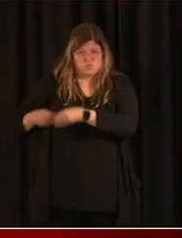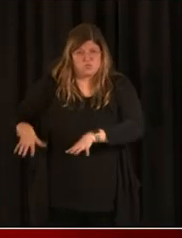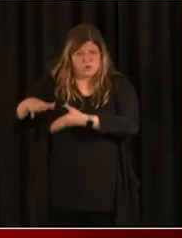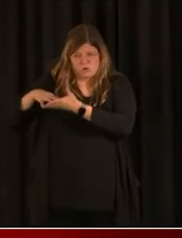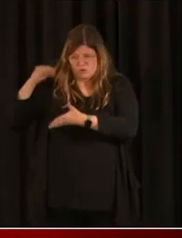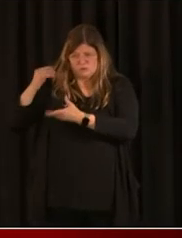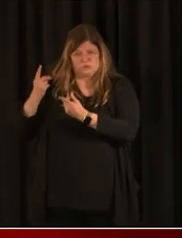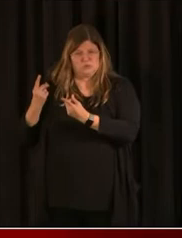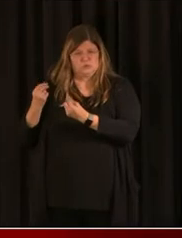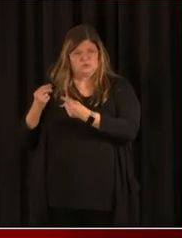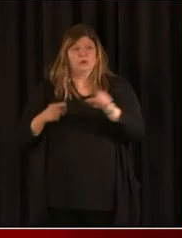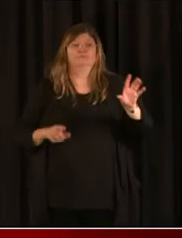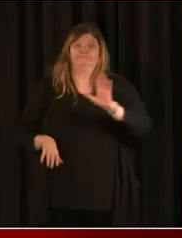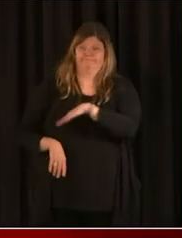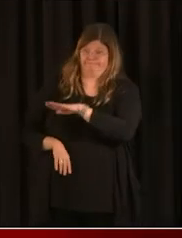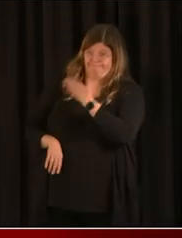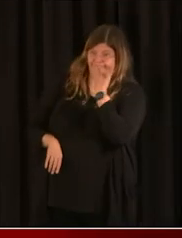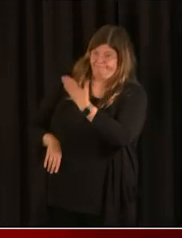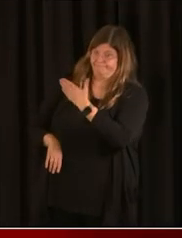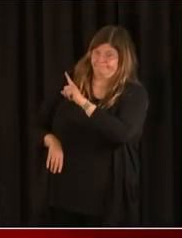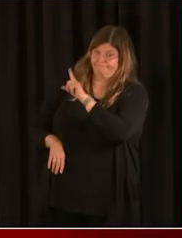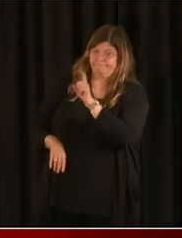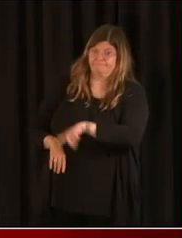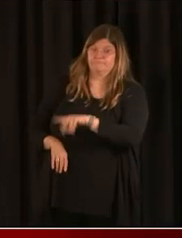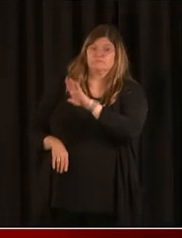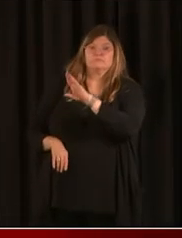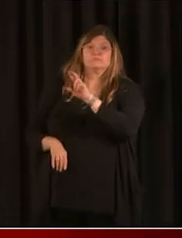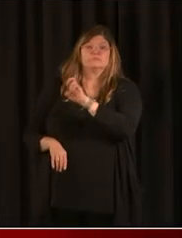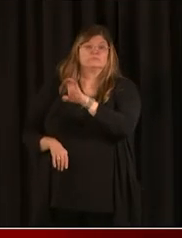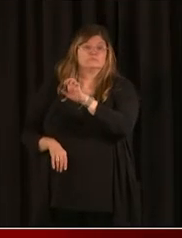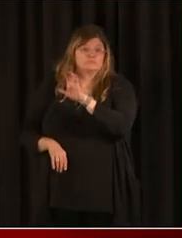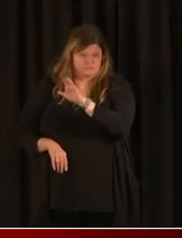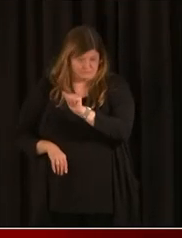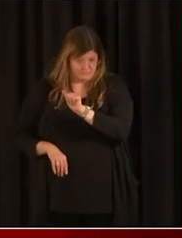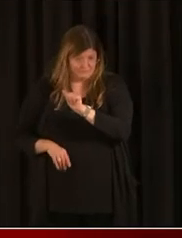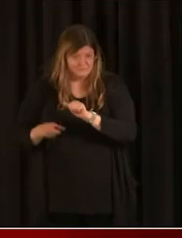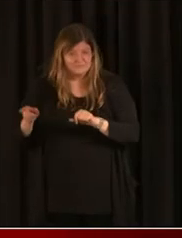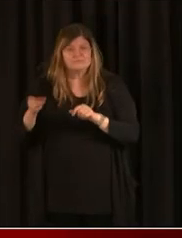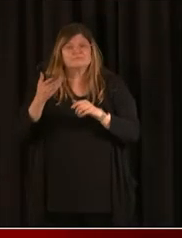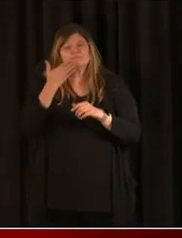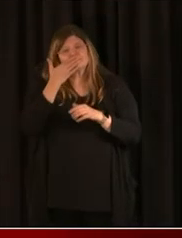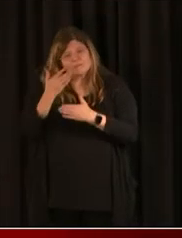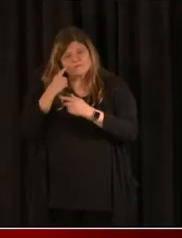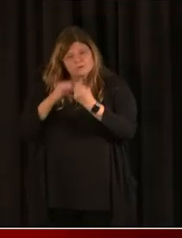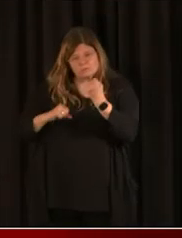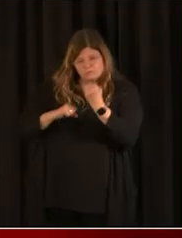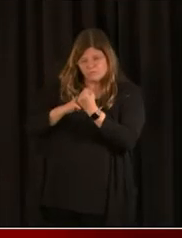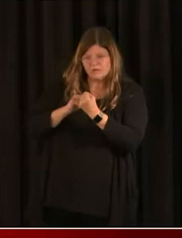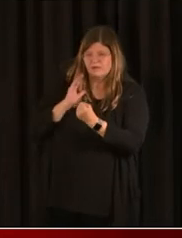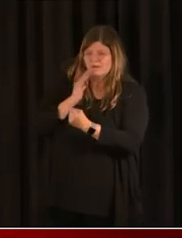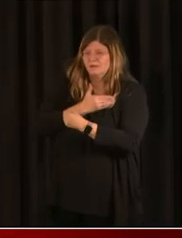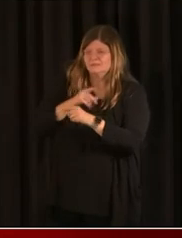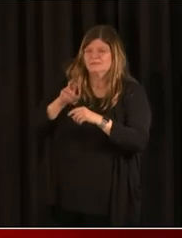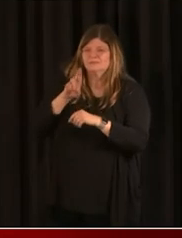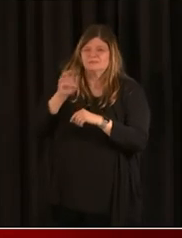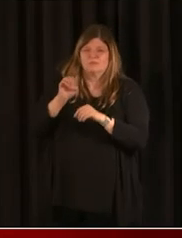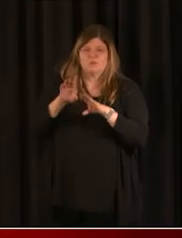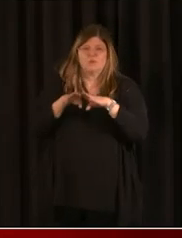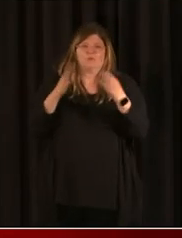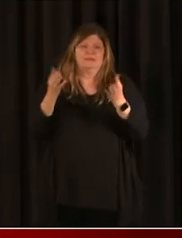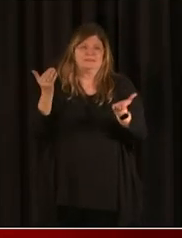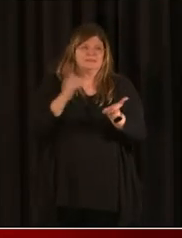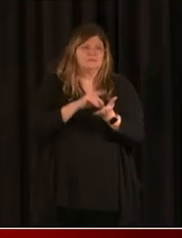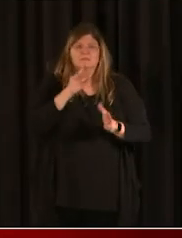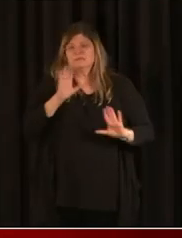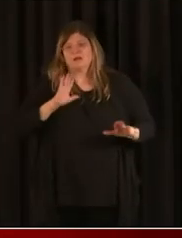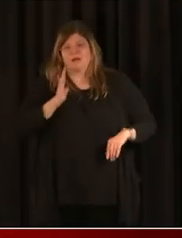for your questions, and we appreciate your support for our reopening plans. I can't say enough about our staff who's been working